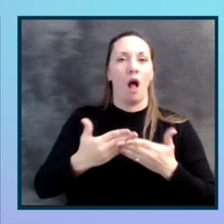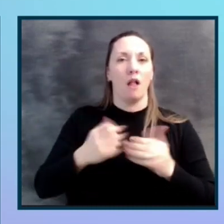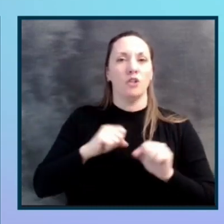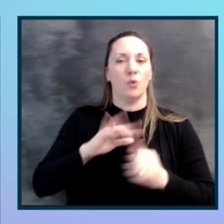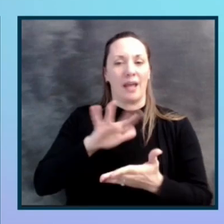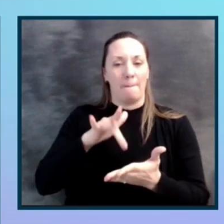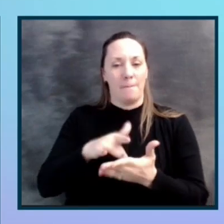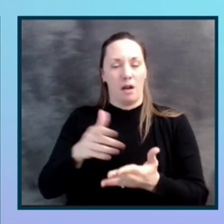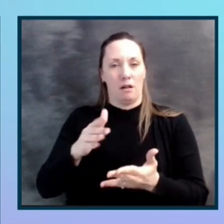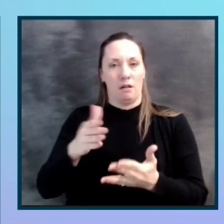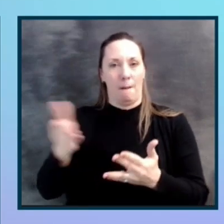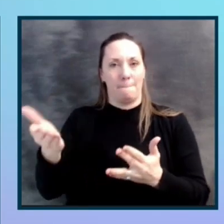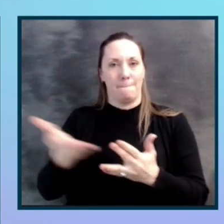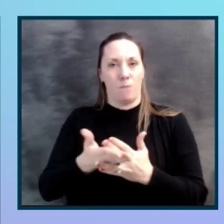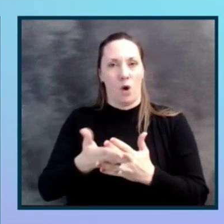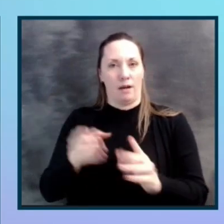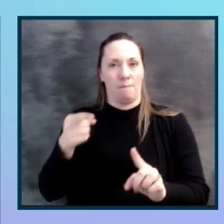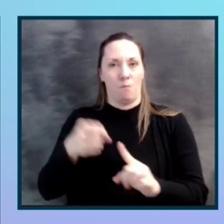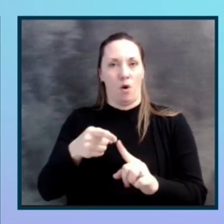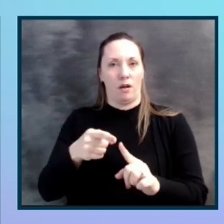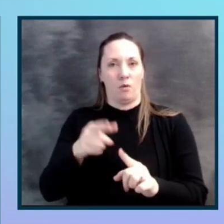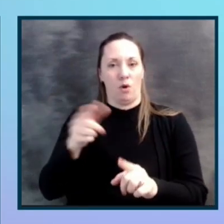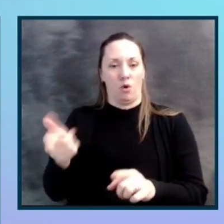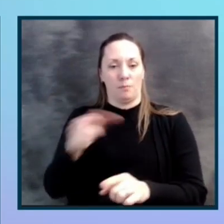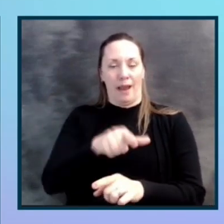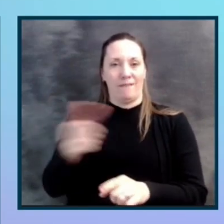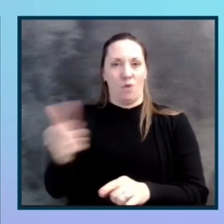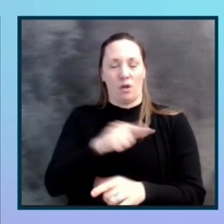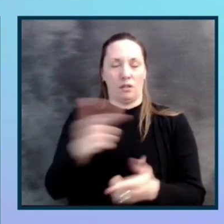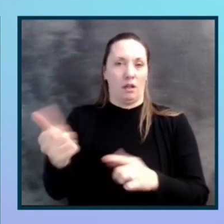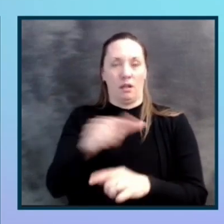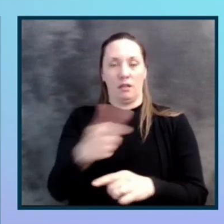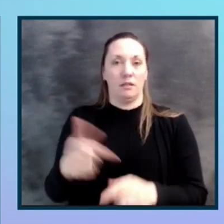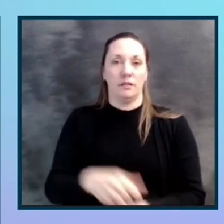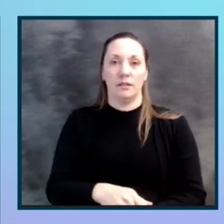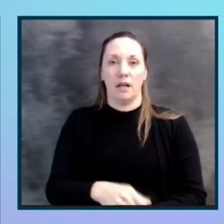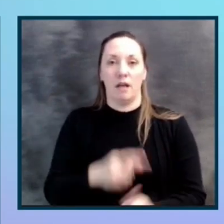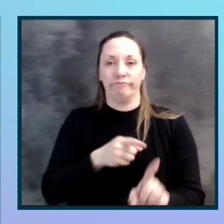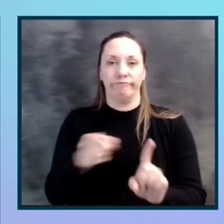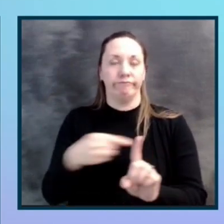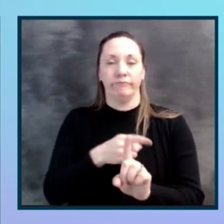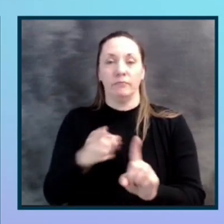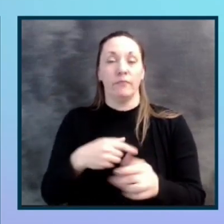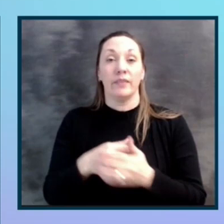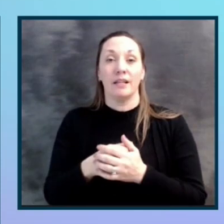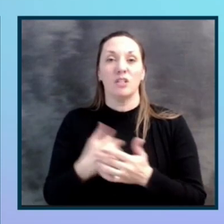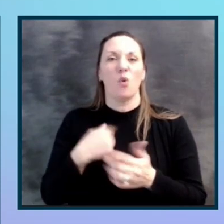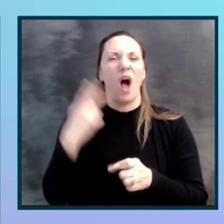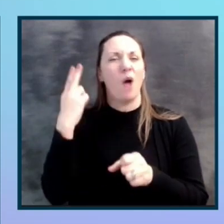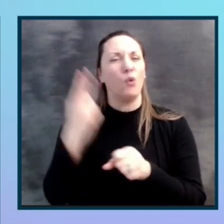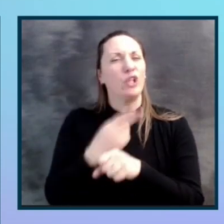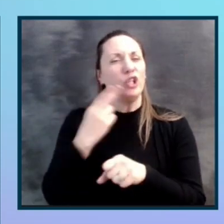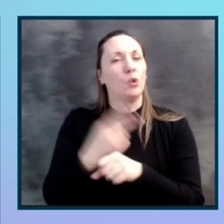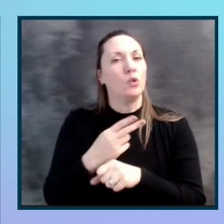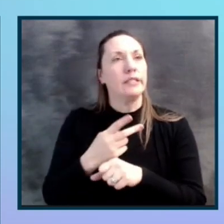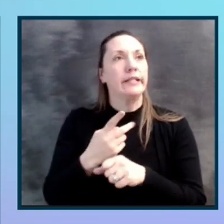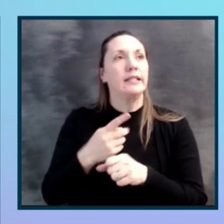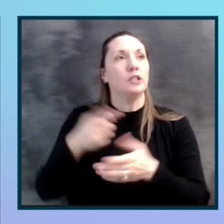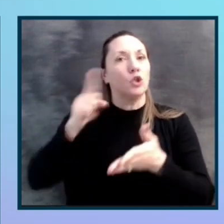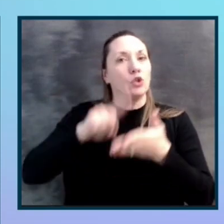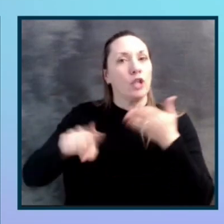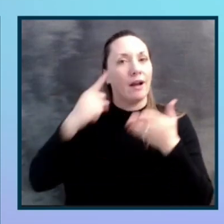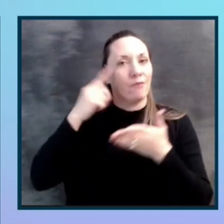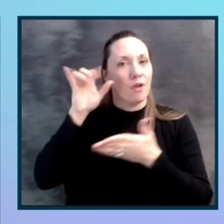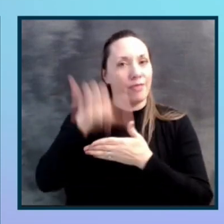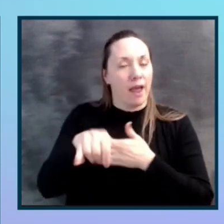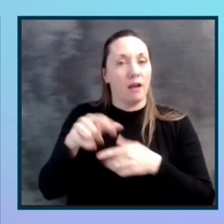where like it like jumps back and forth and it's all over the place. So I'll use it to check for that. And